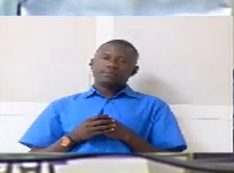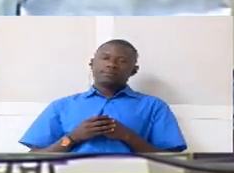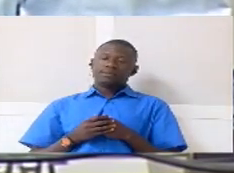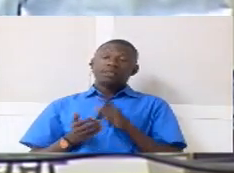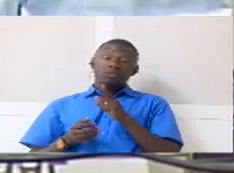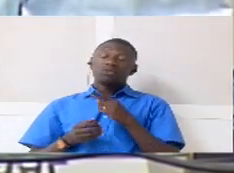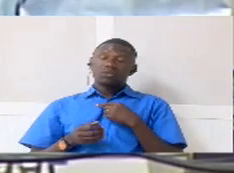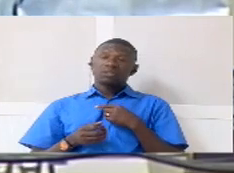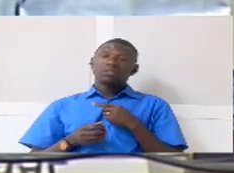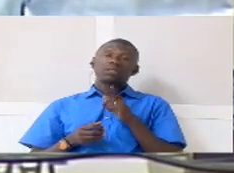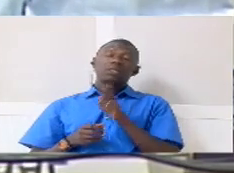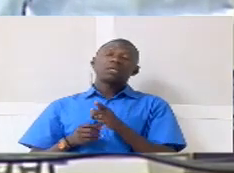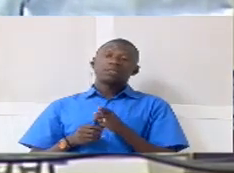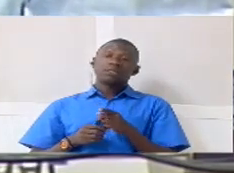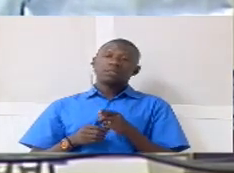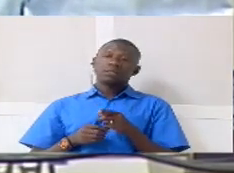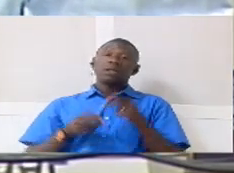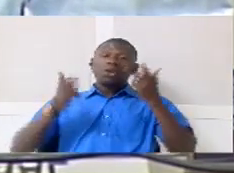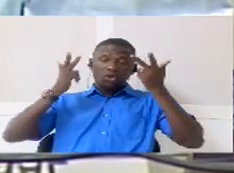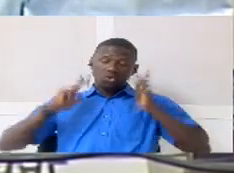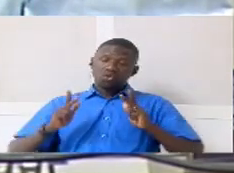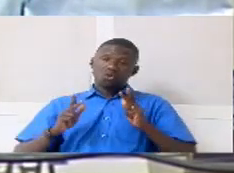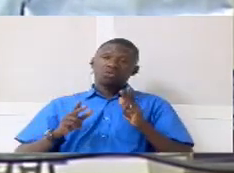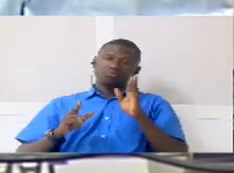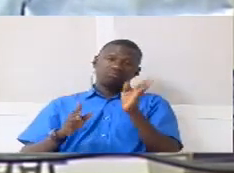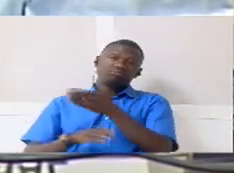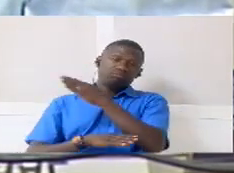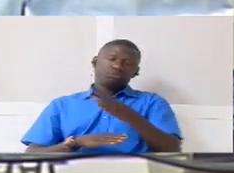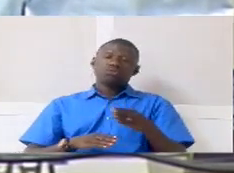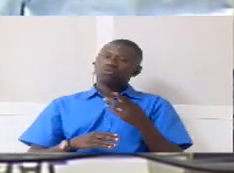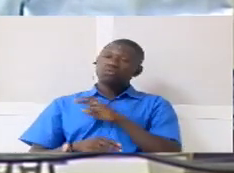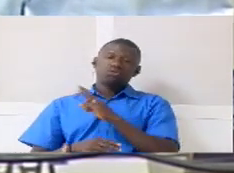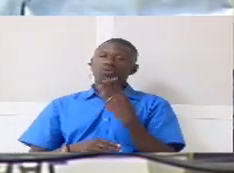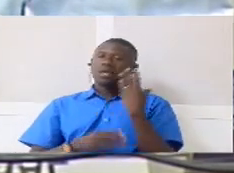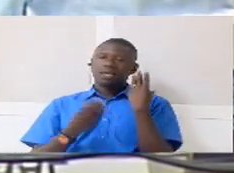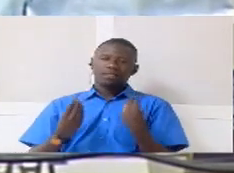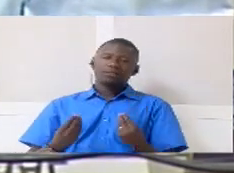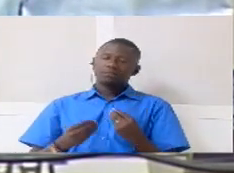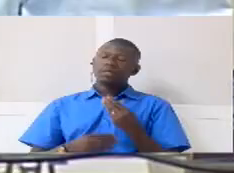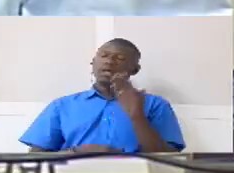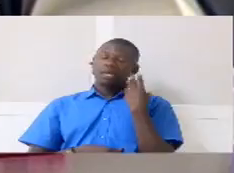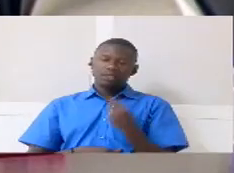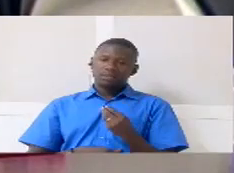from Balantalale, pro prison Kodo Kulalu, a caprician alla domorolu domo, a mania killer. It shouldn't happen.